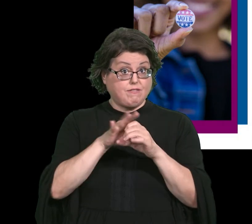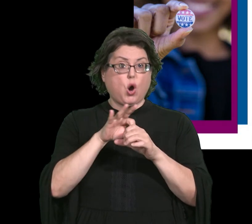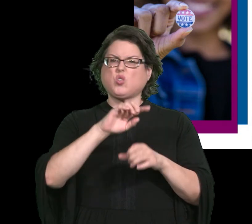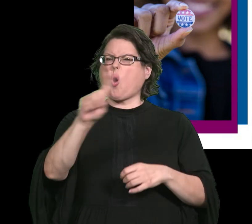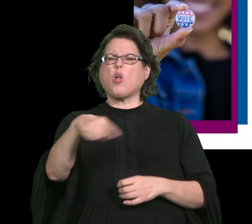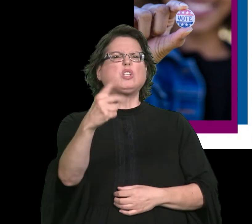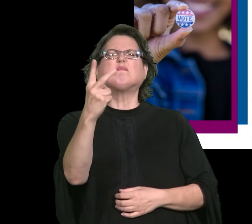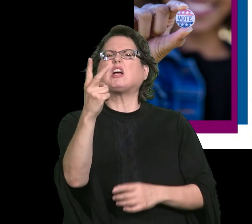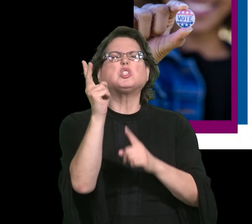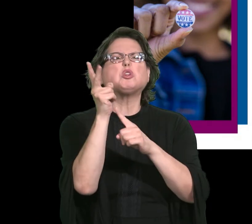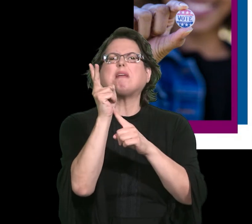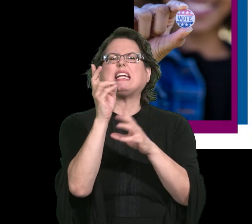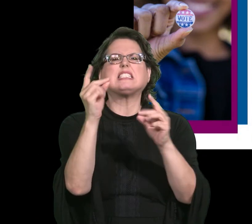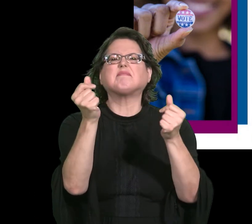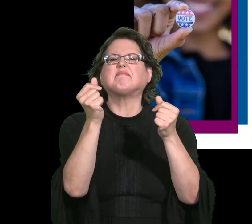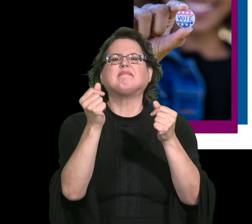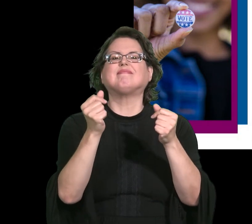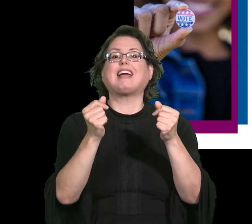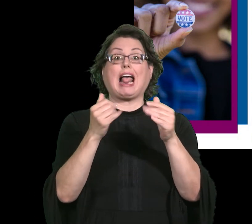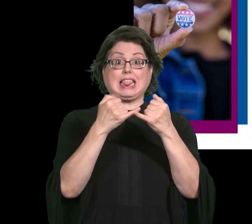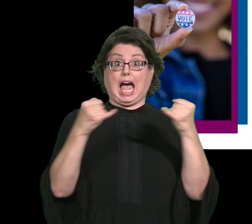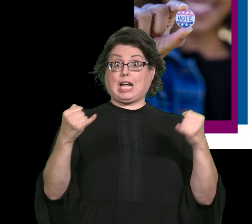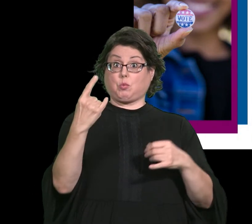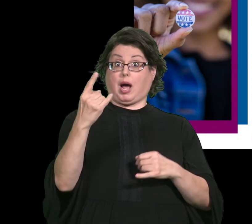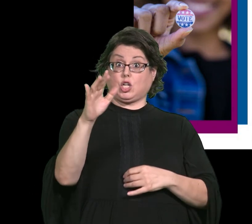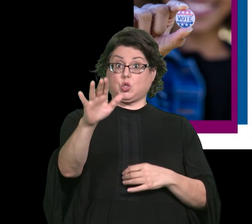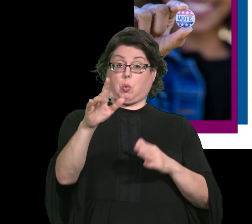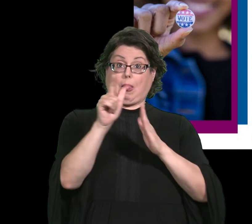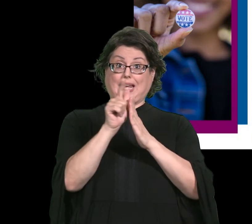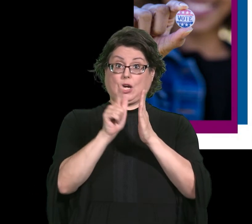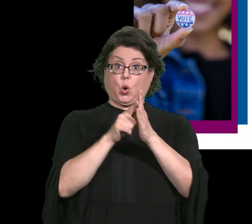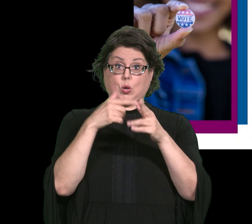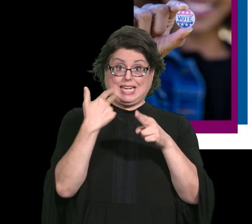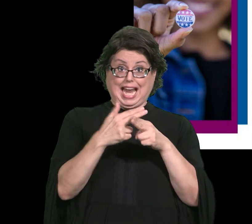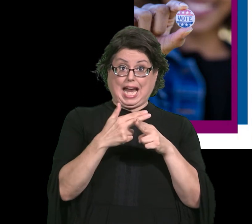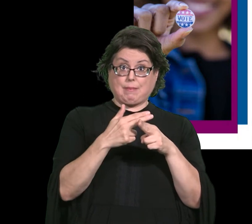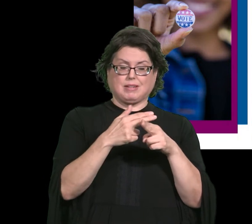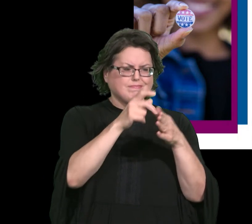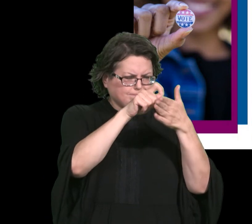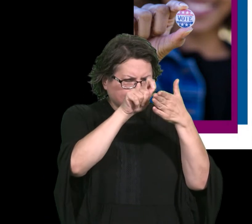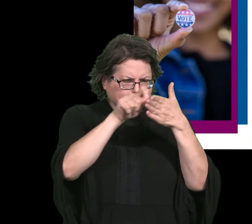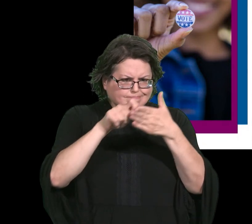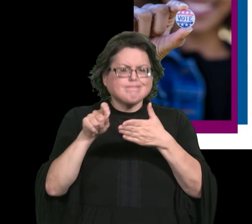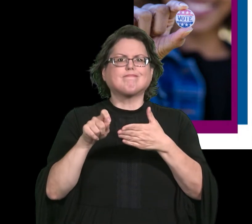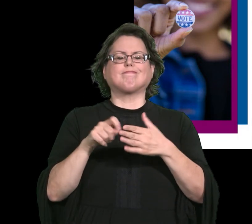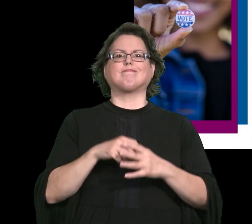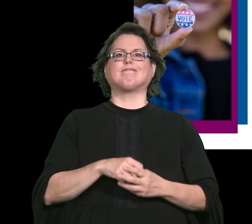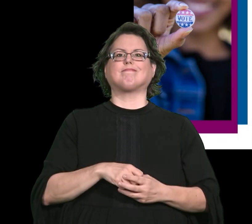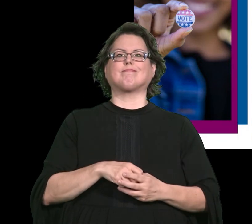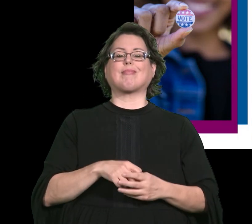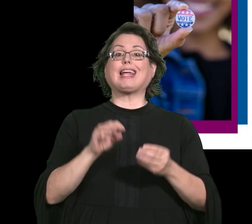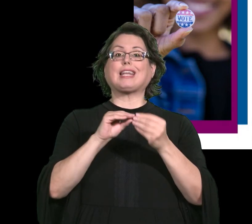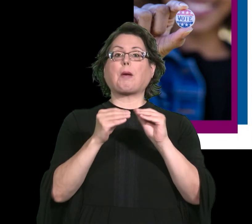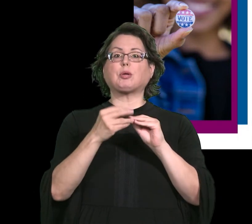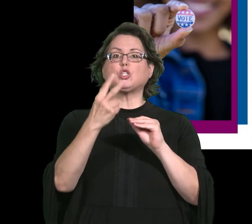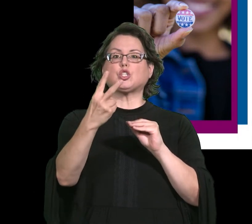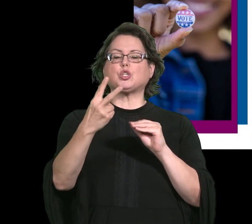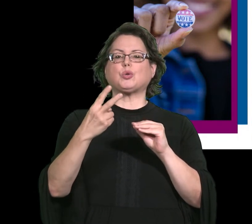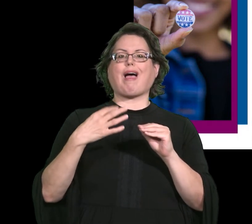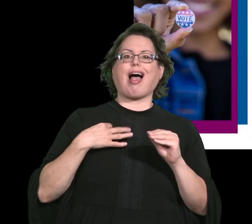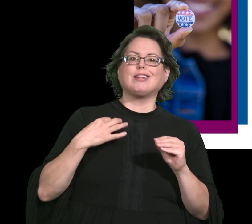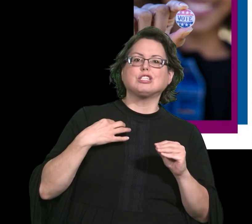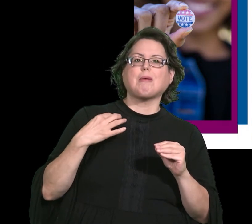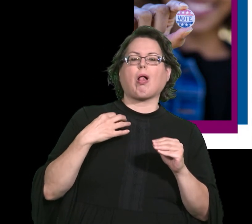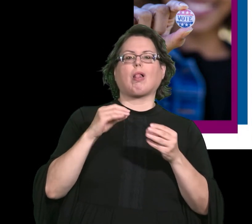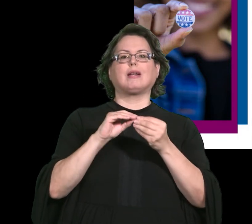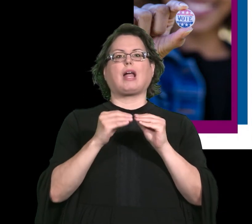minutes. Line 1 is your legal name. Complete all the check boxes. Number 2, eligibility. Number 3,